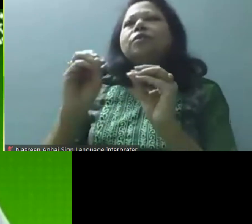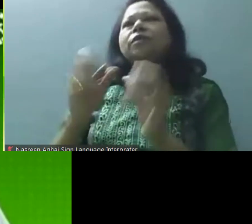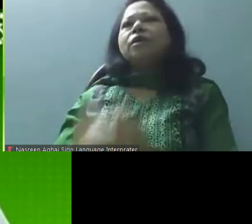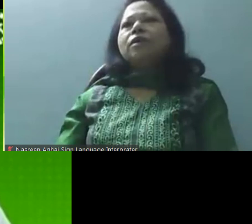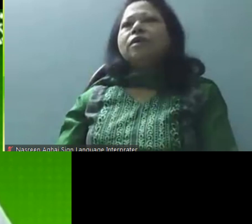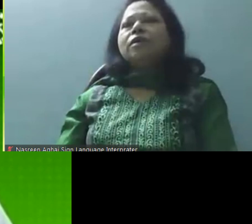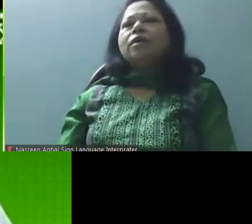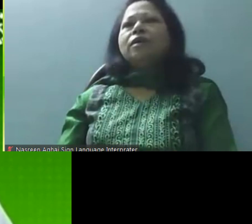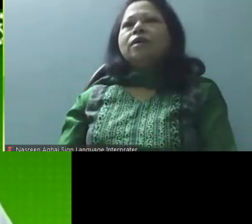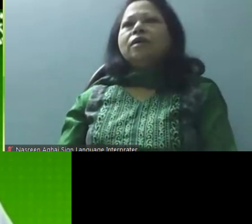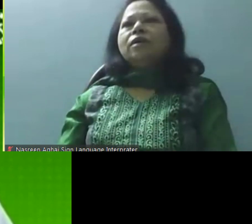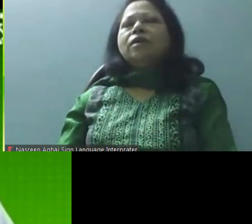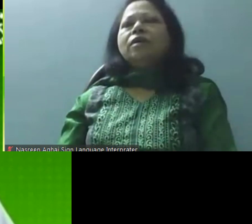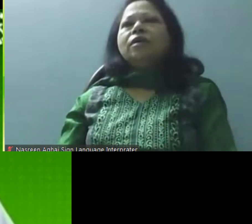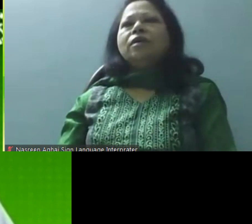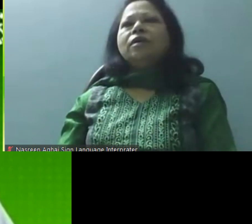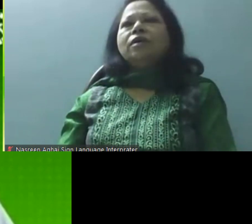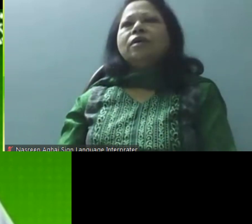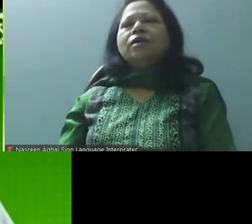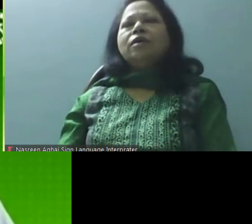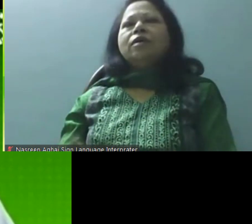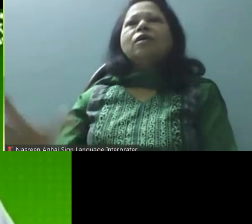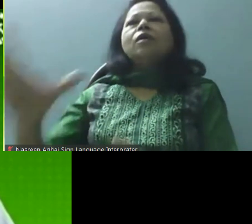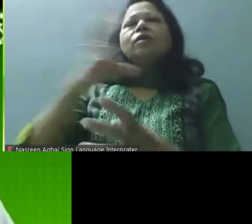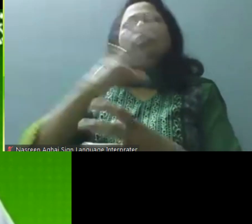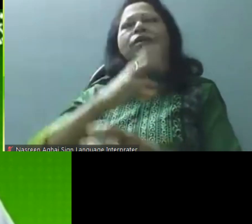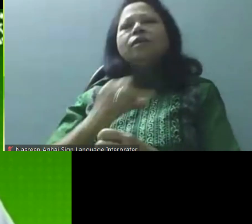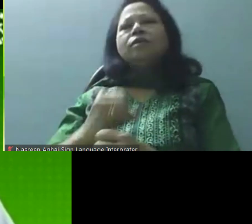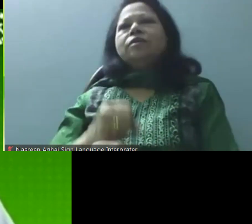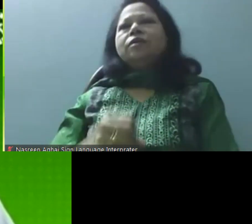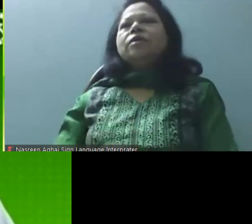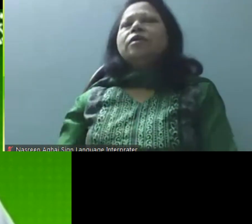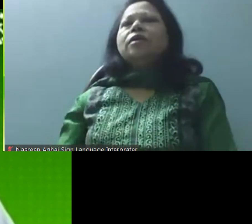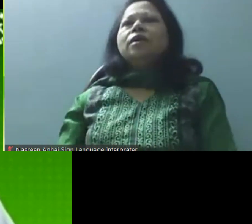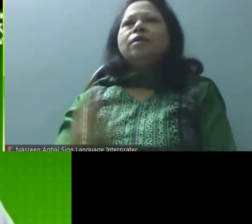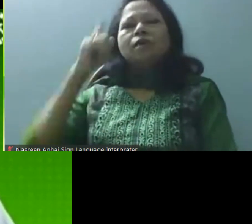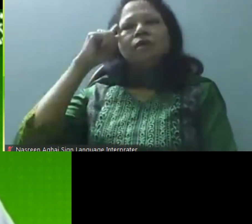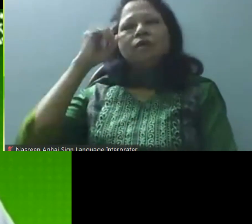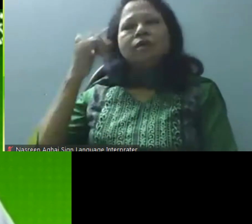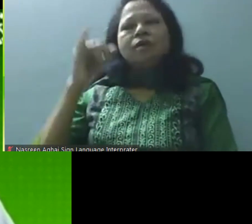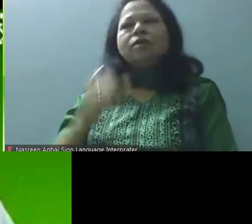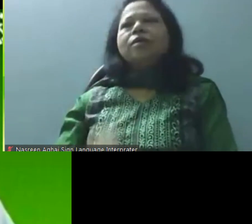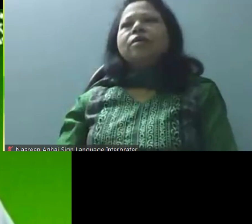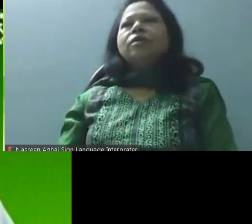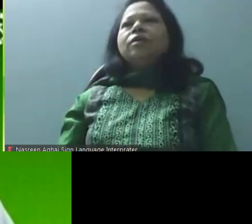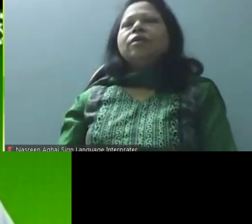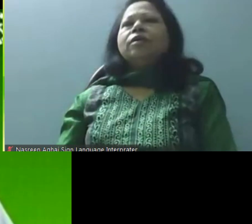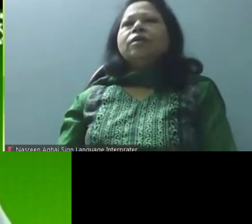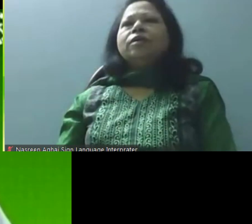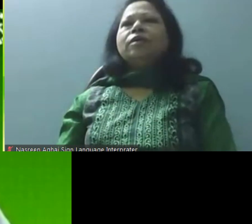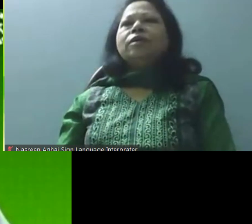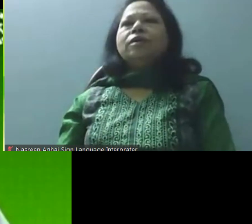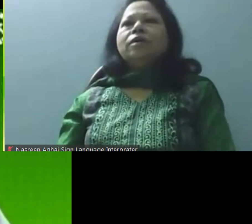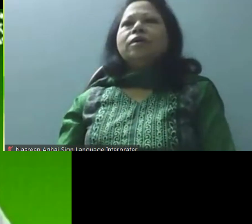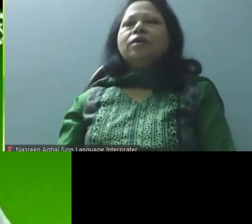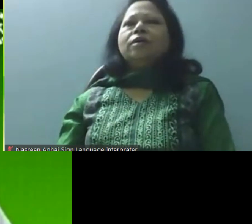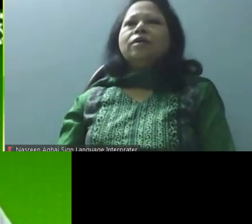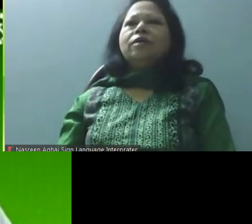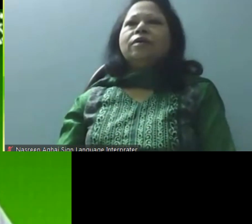our cause of inclusion for all. So I think we are just about to enter into